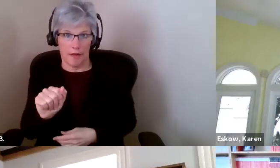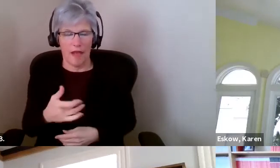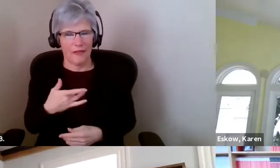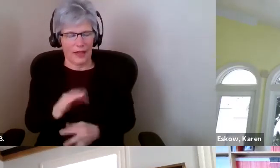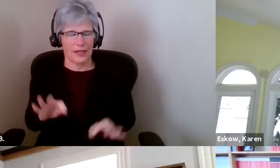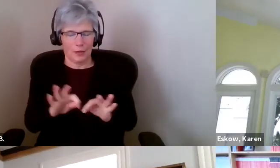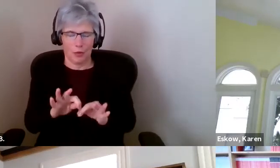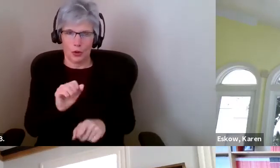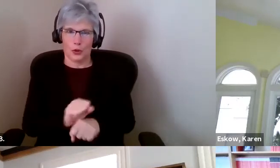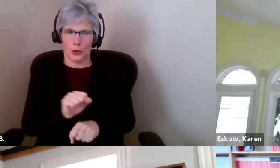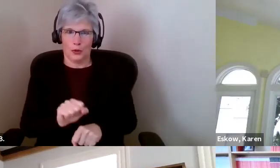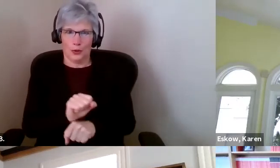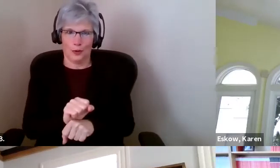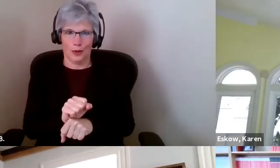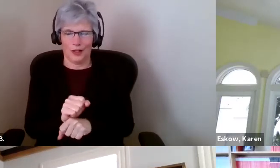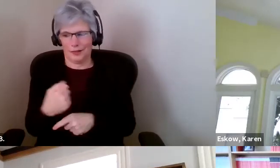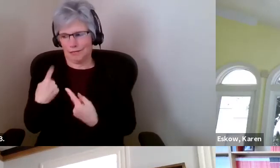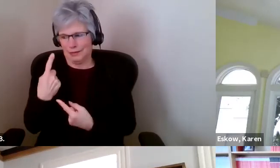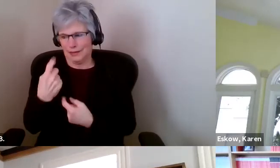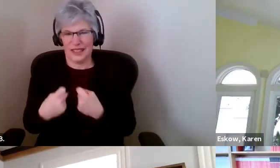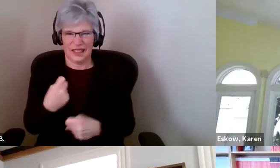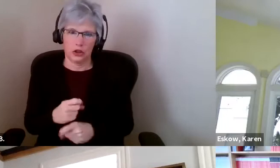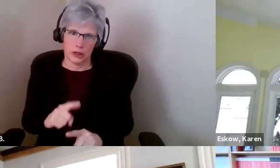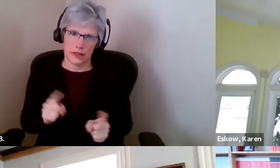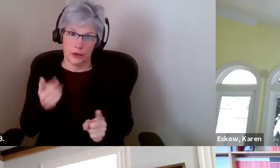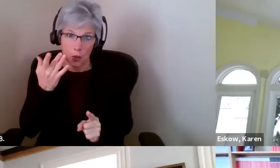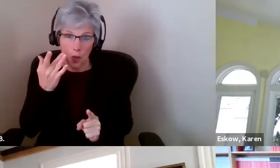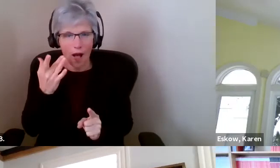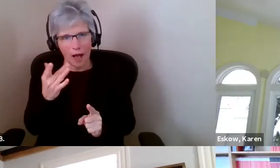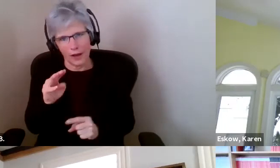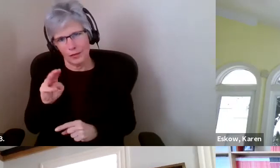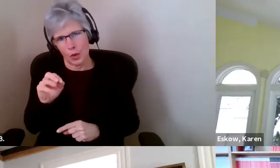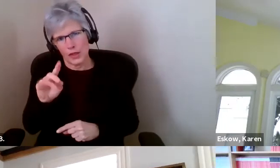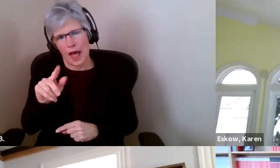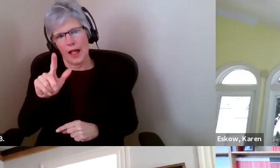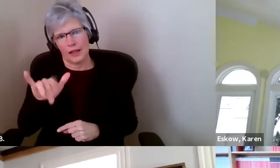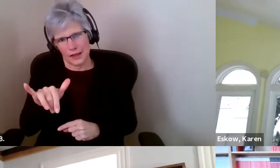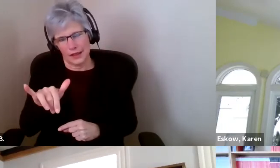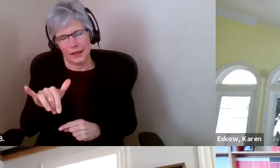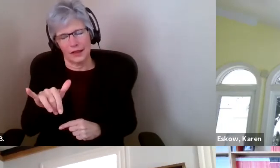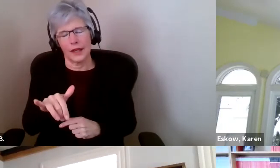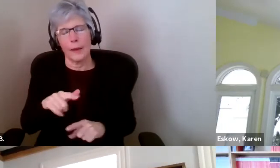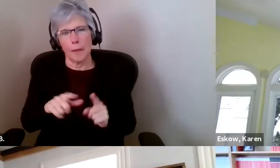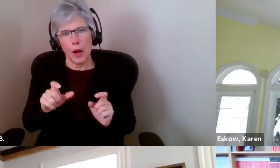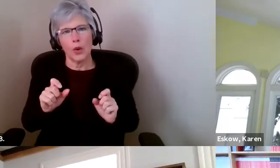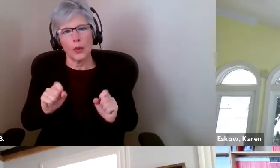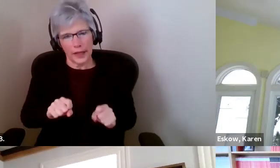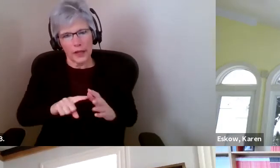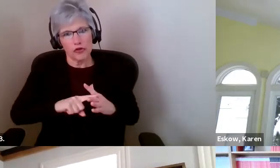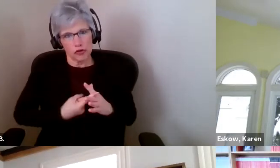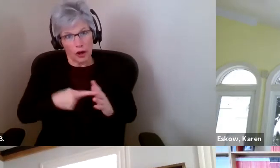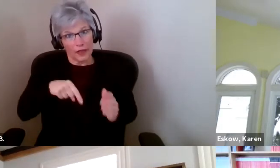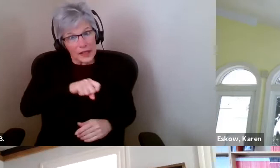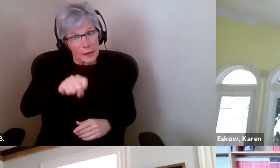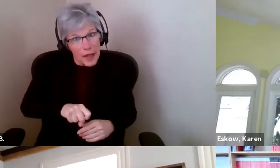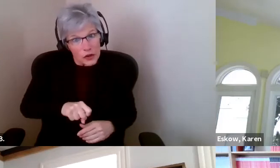very different because of our modality, but we can start the groundwork this semester, a bit in the summer, so that we can really